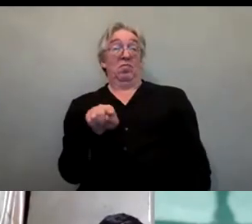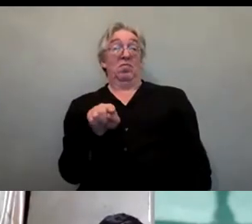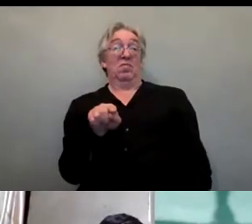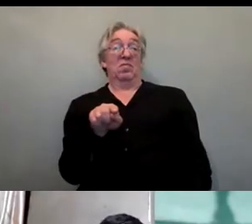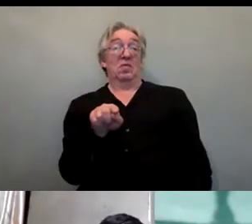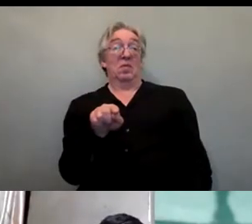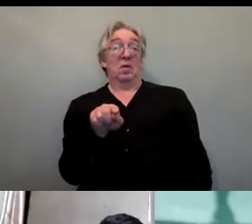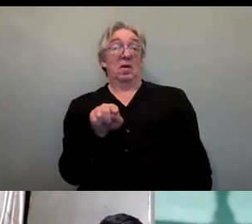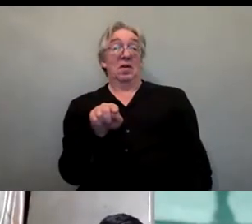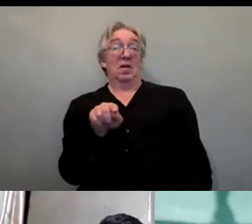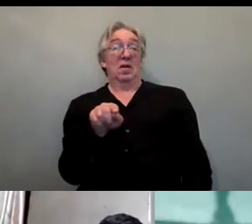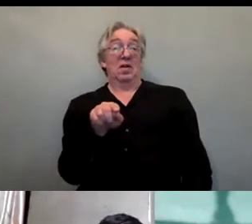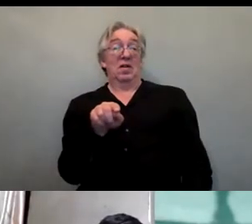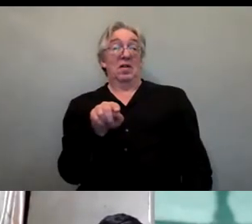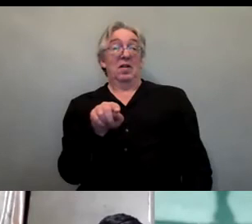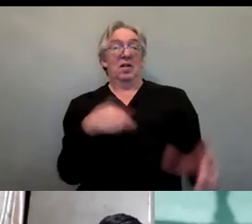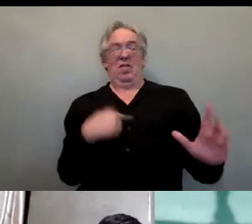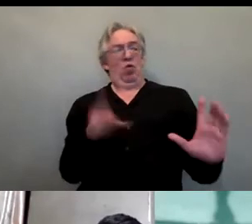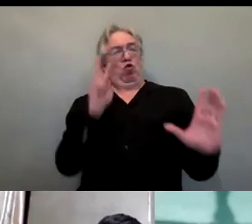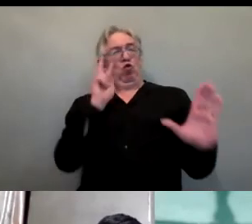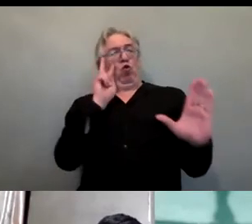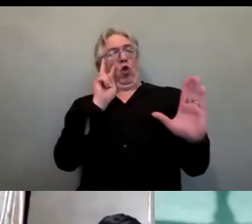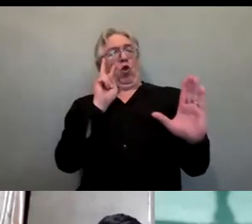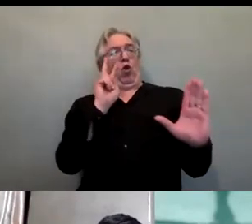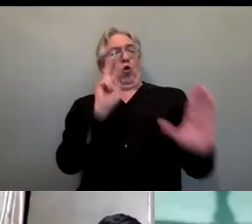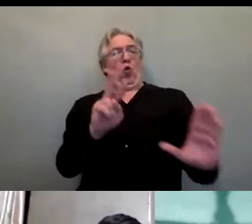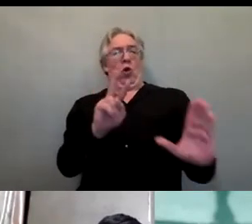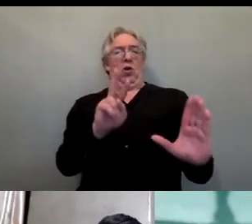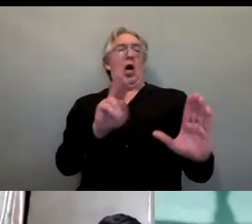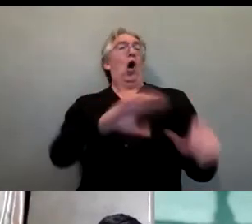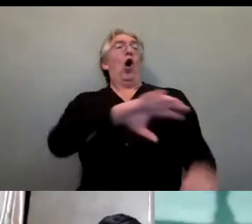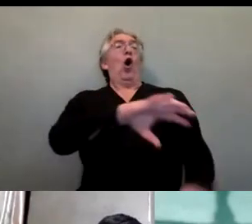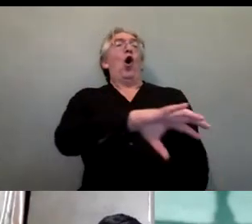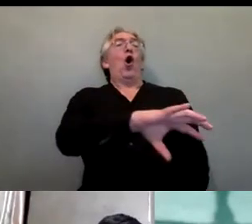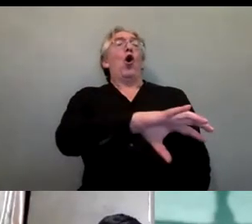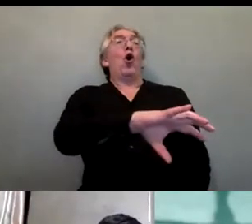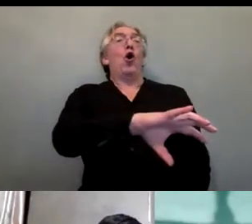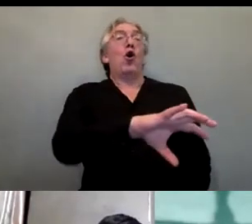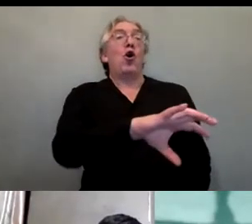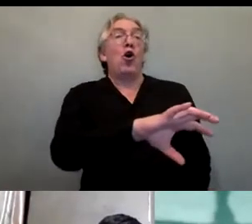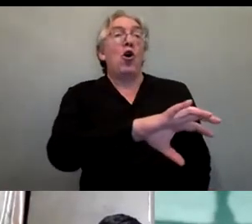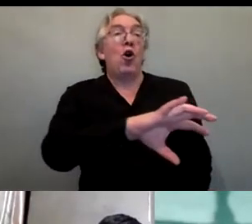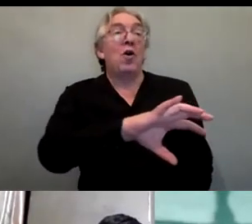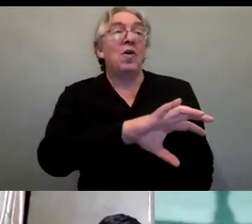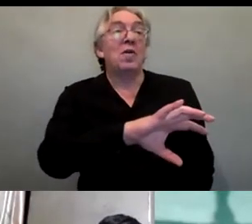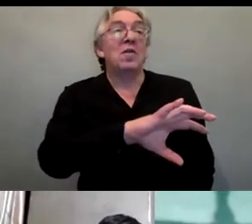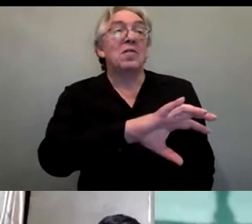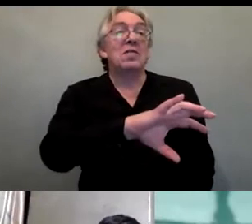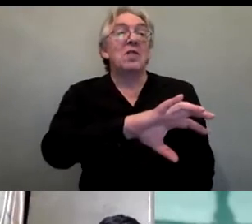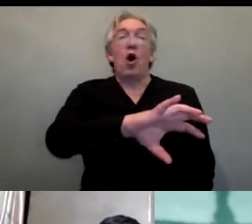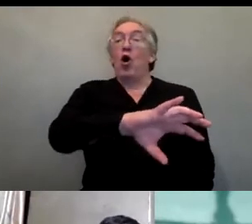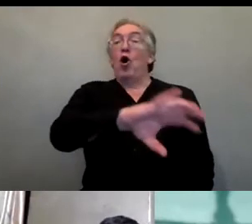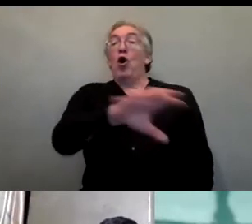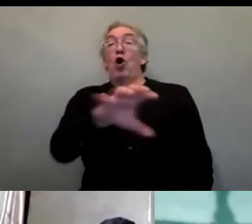are very much linked to the date of their CRPD ratification. That's a very, very interesting